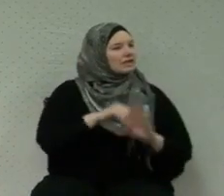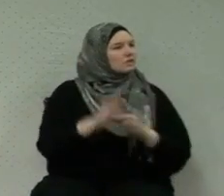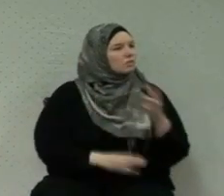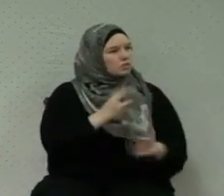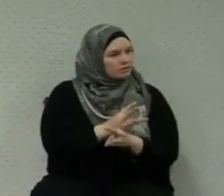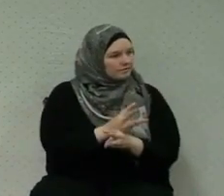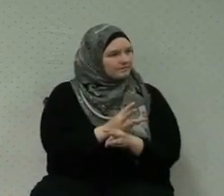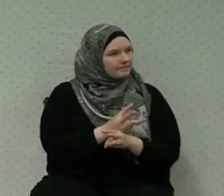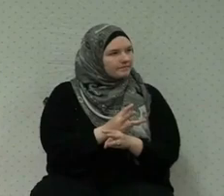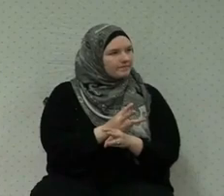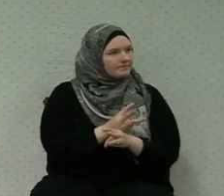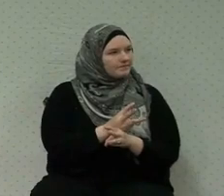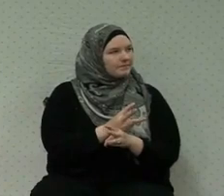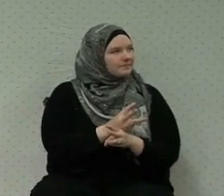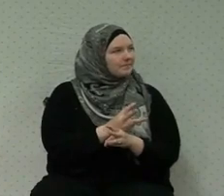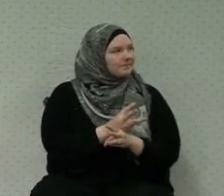world.